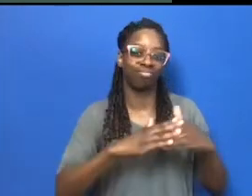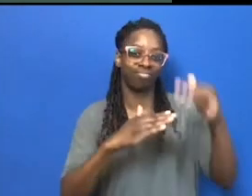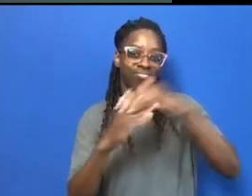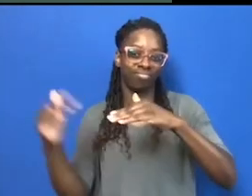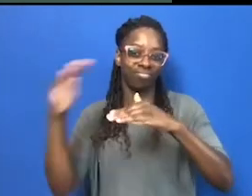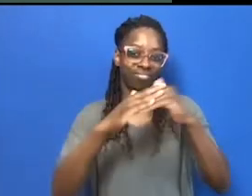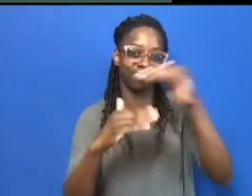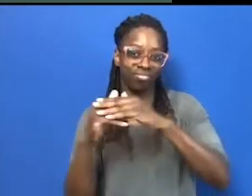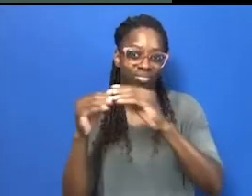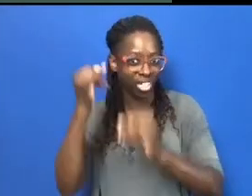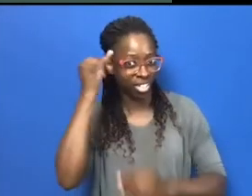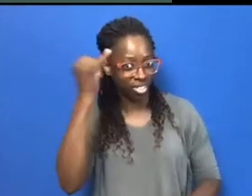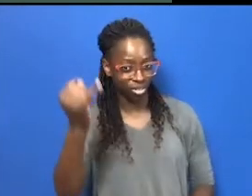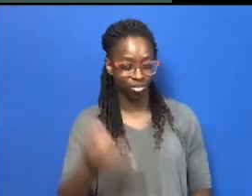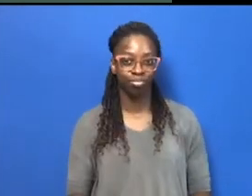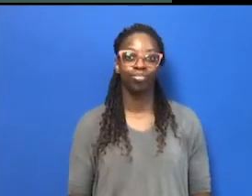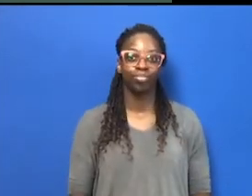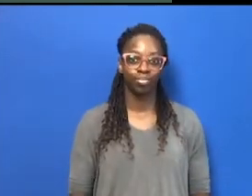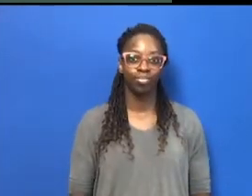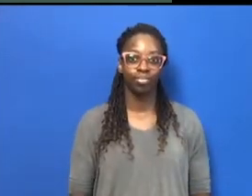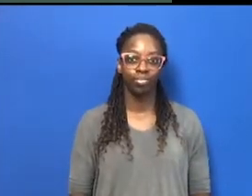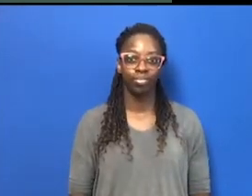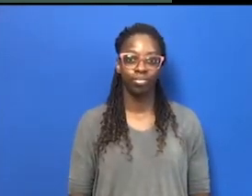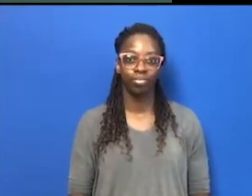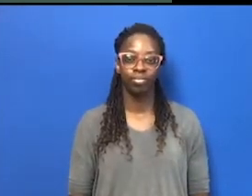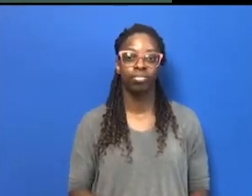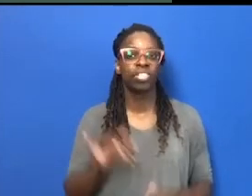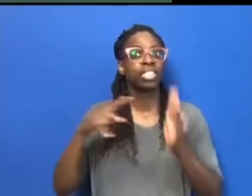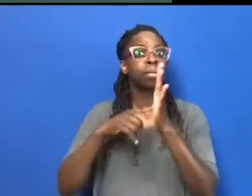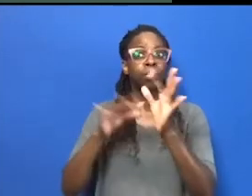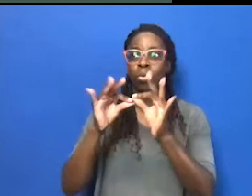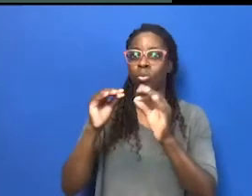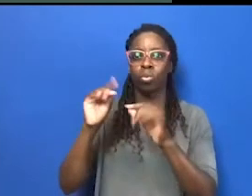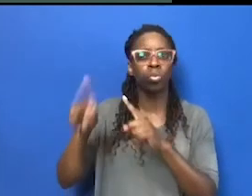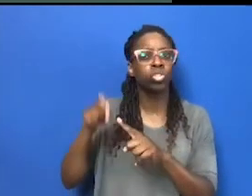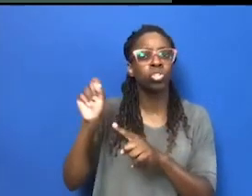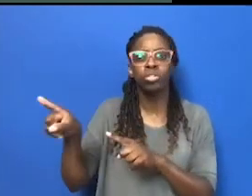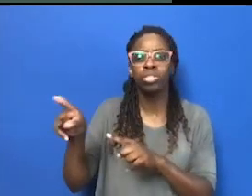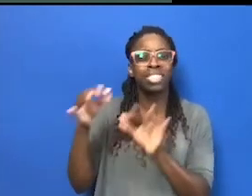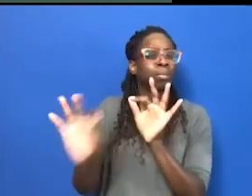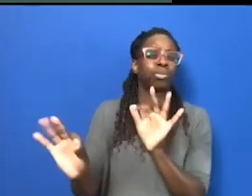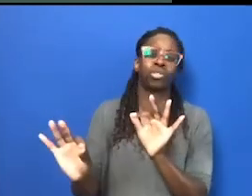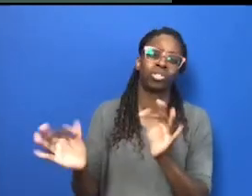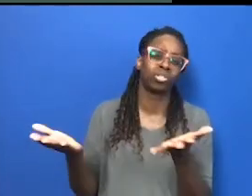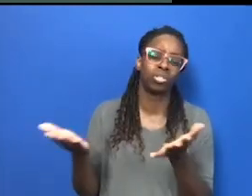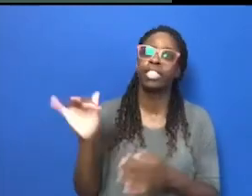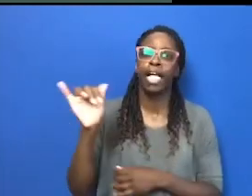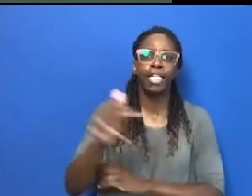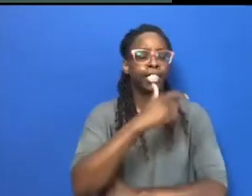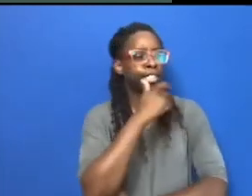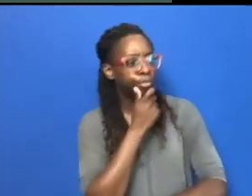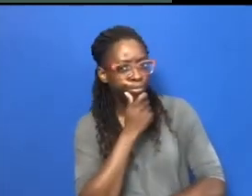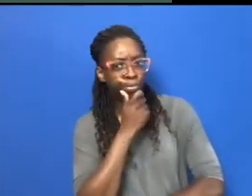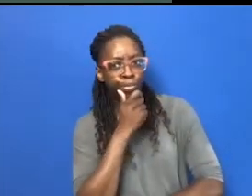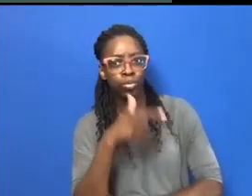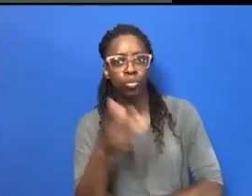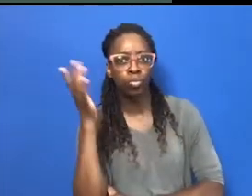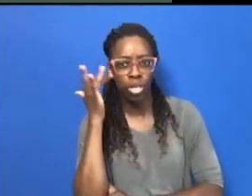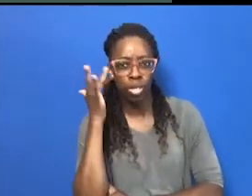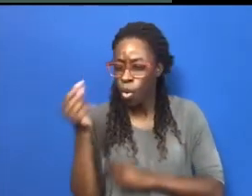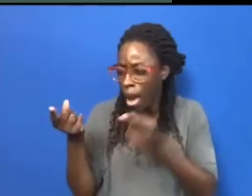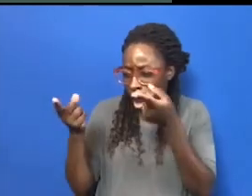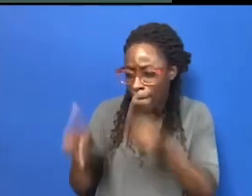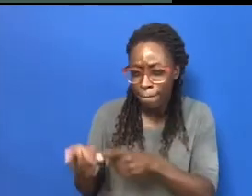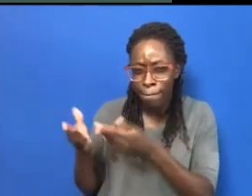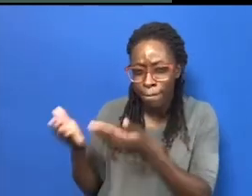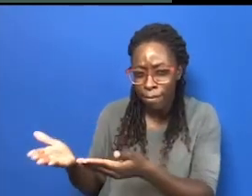So here's some examples of just some really simple questions that you could ask. You go, why do you think that happened? Or what could